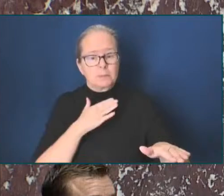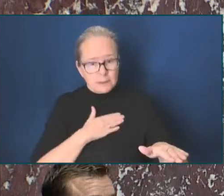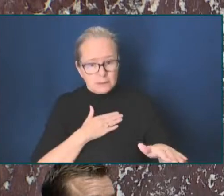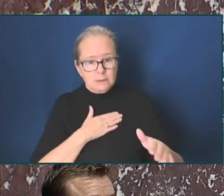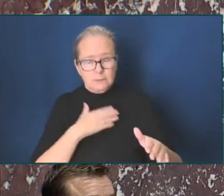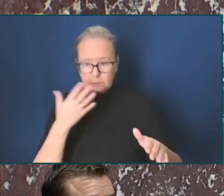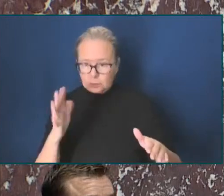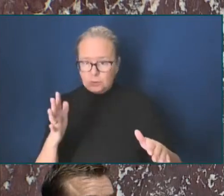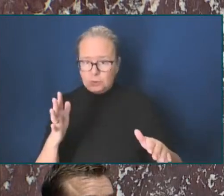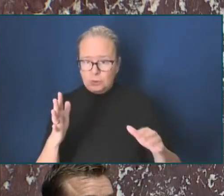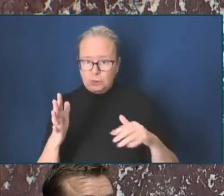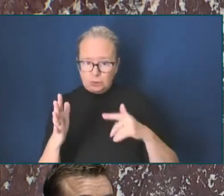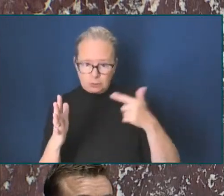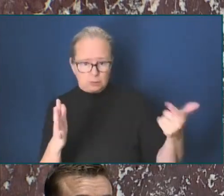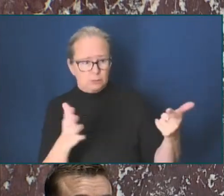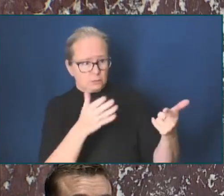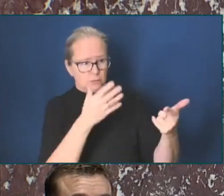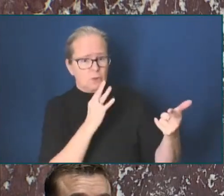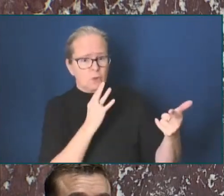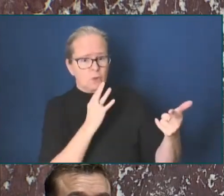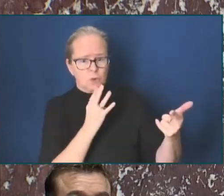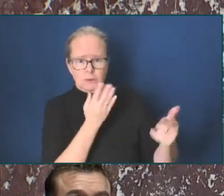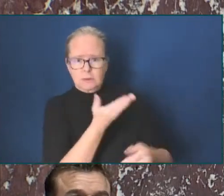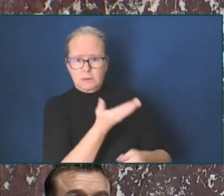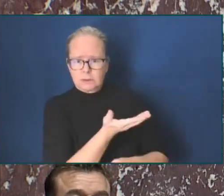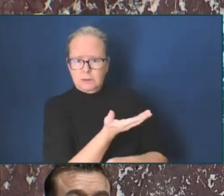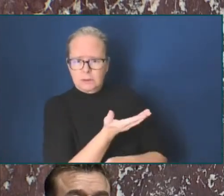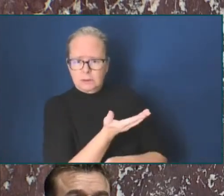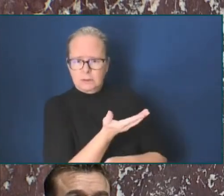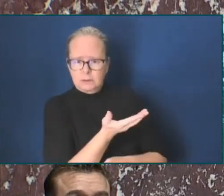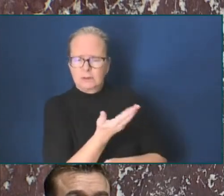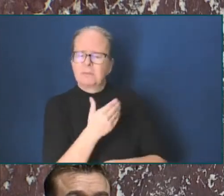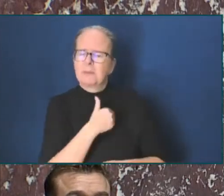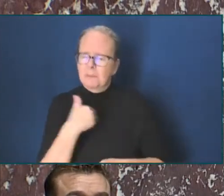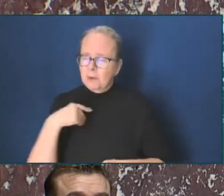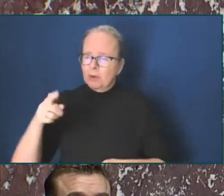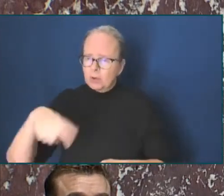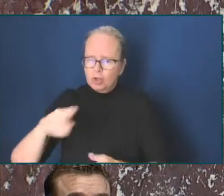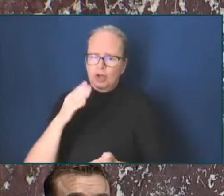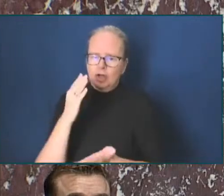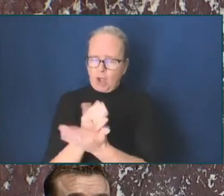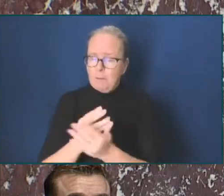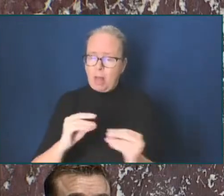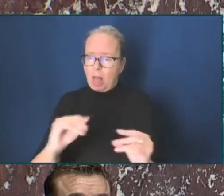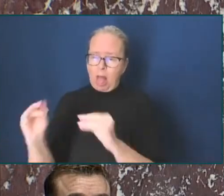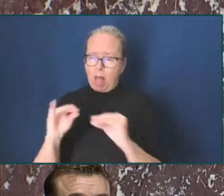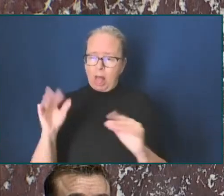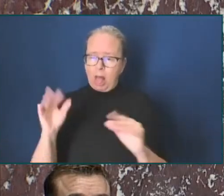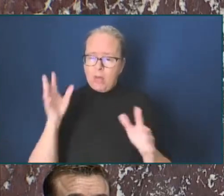Members will come to order. Well, thank you, Mr. Speaker. A guy could get used to this.